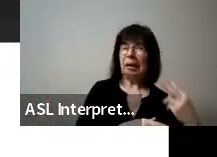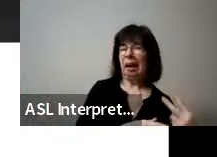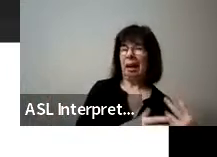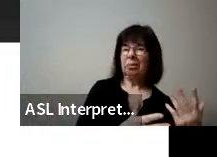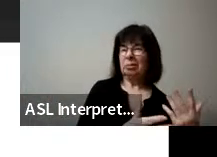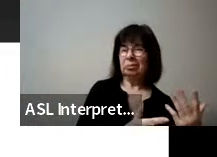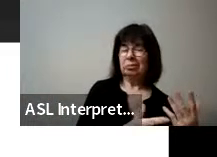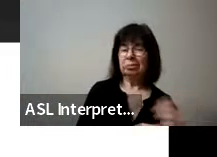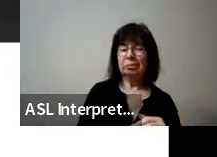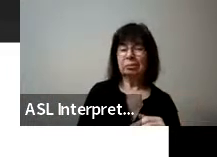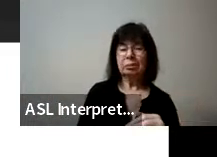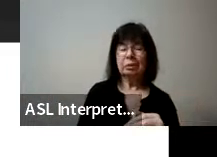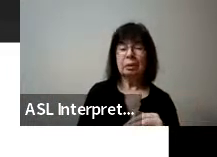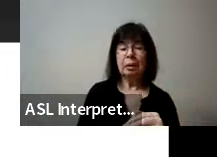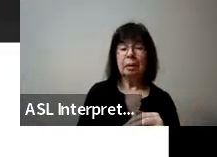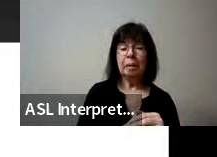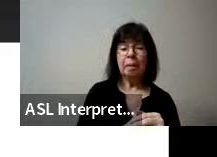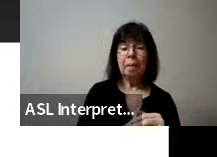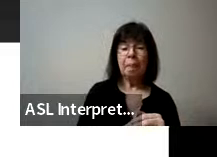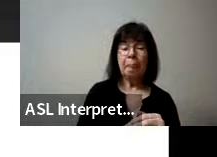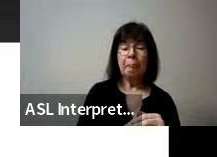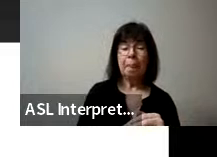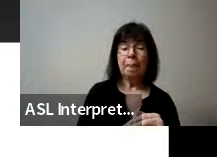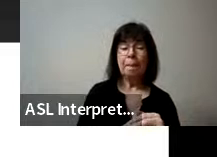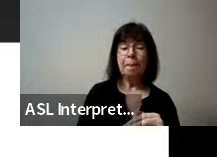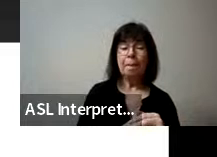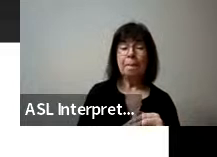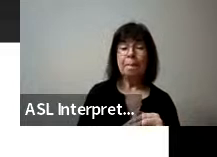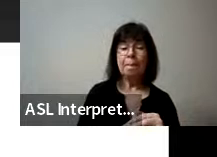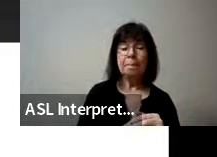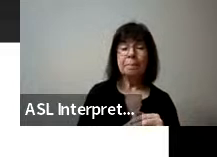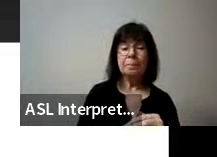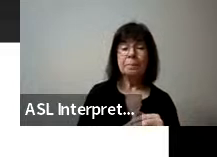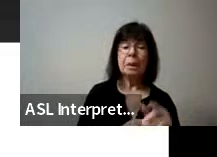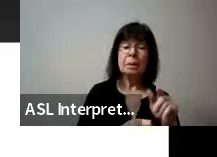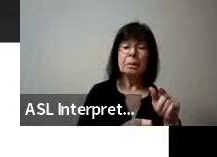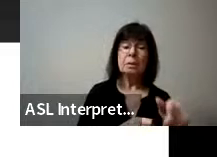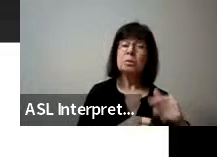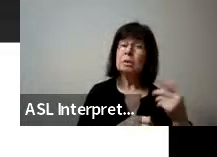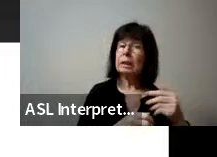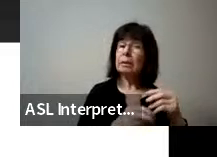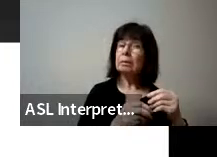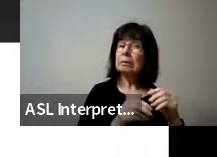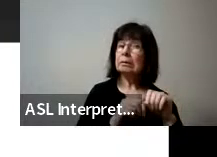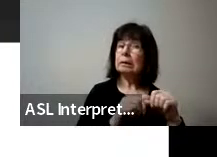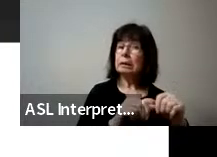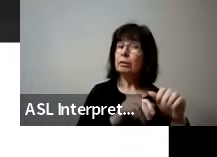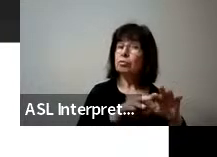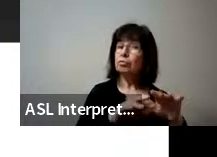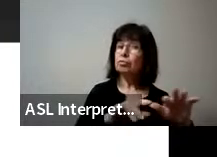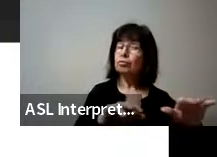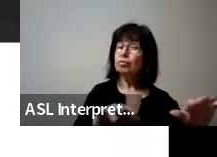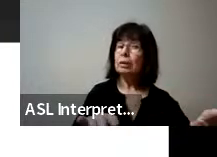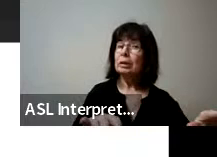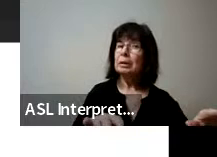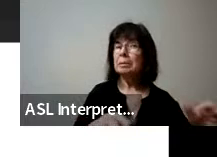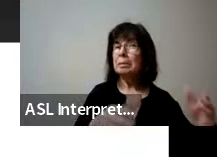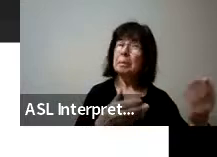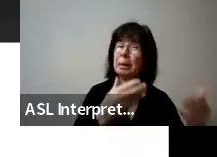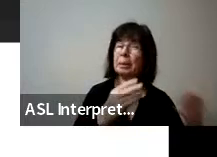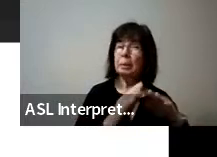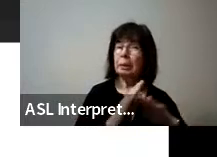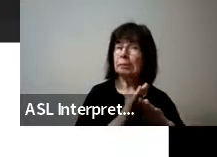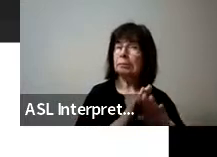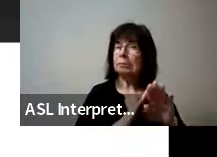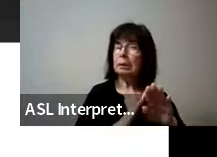But it may be that as it sort of continues to take a hold here, that could contribute to a little bit of an uptick. Based on